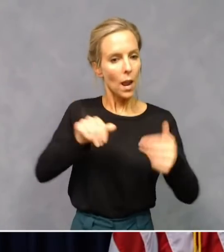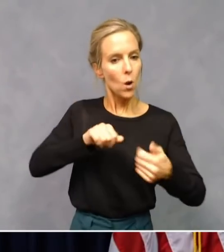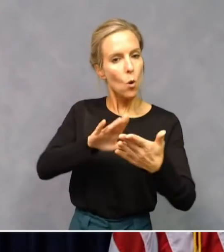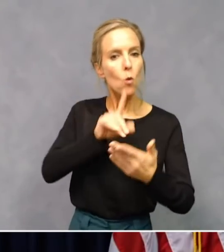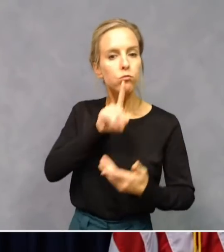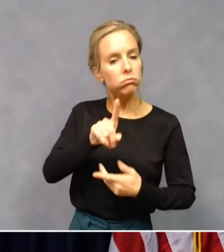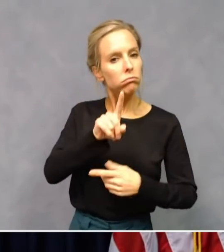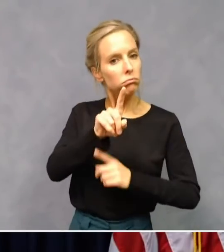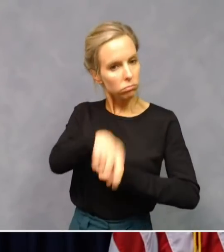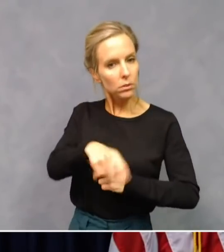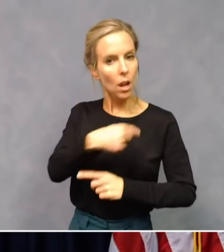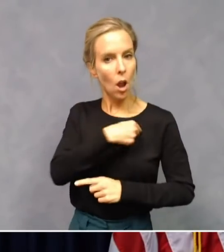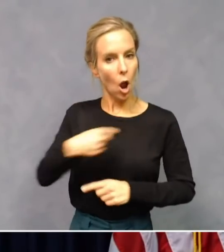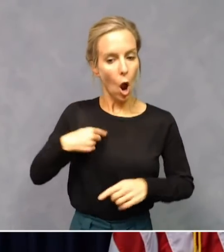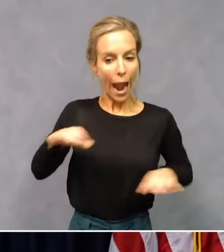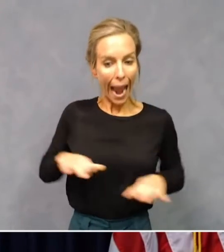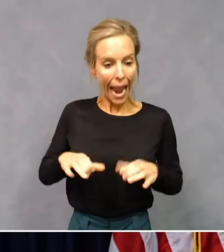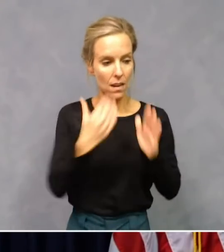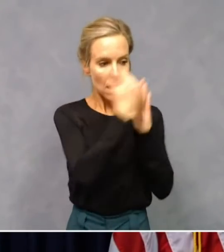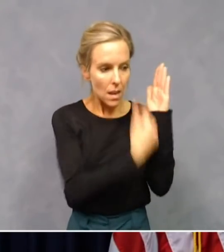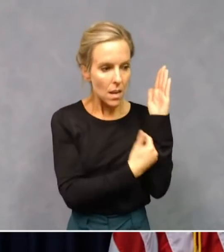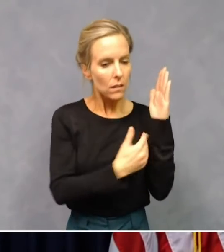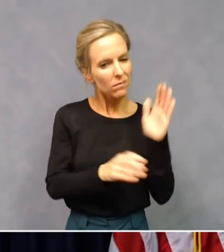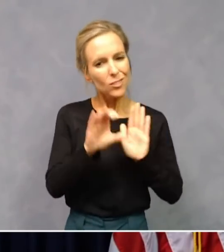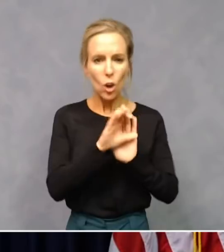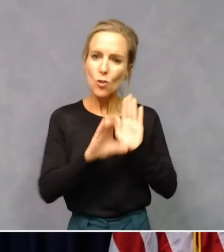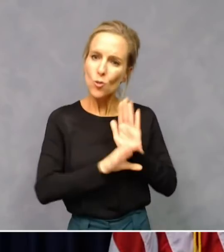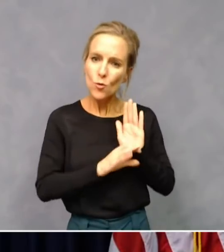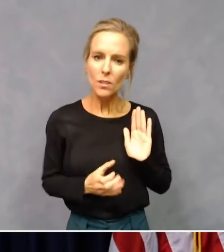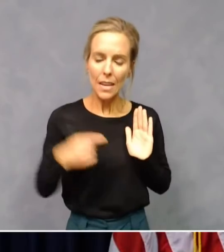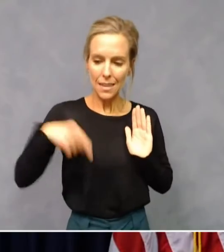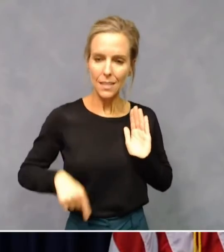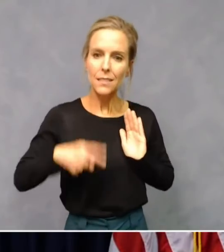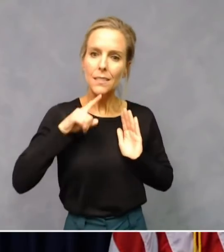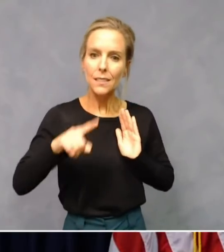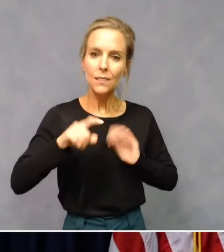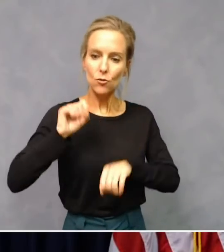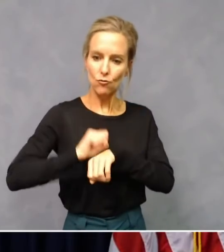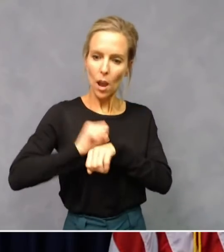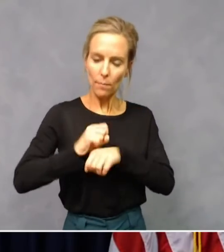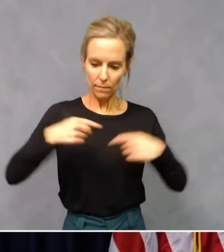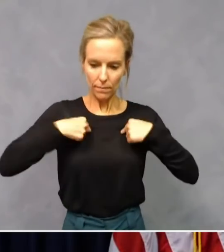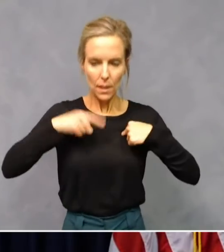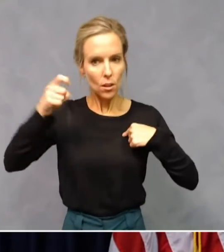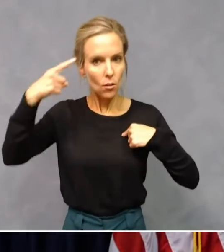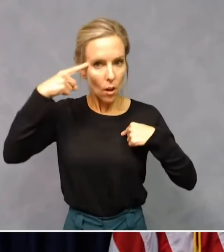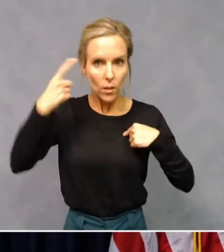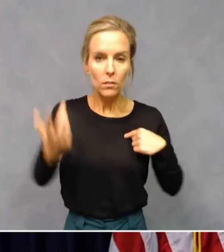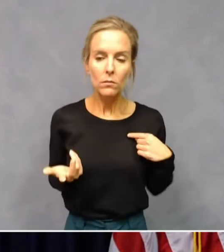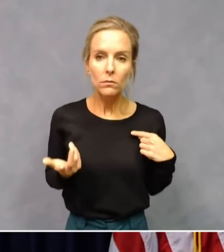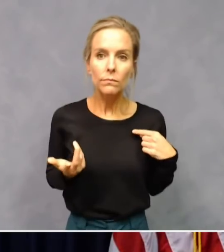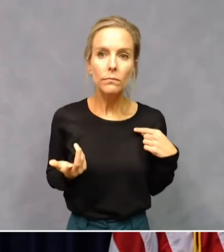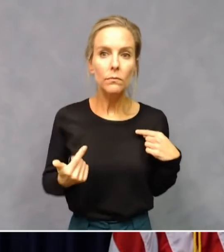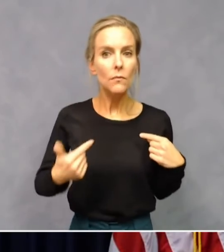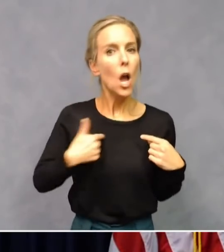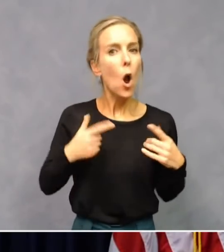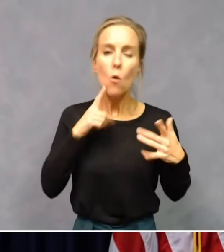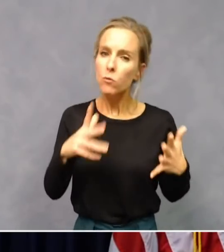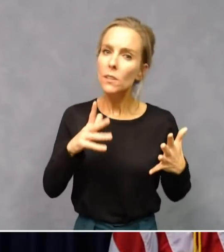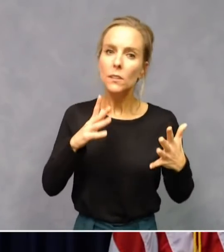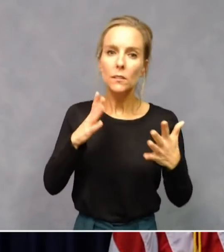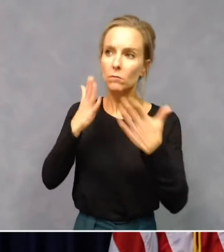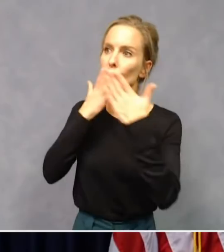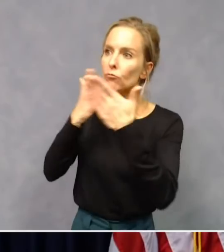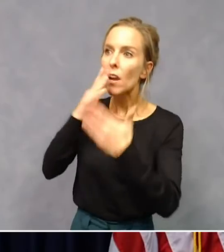are constitutional, and that this is the job of a governor. I'm grateful for that ruling because it means that we